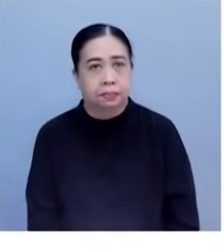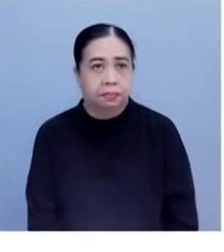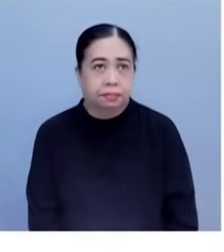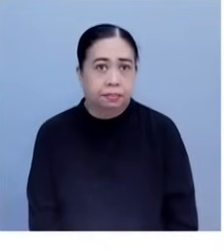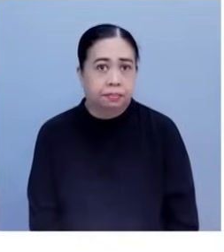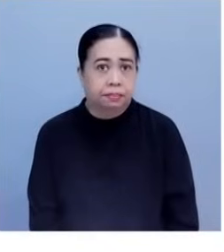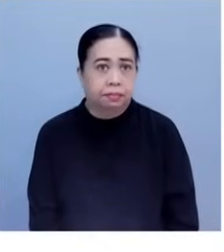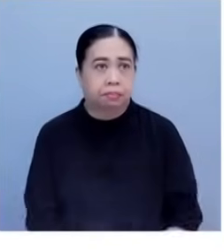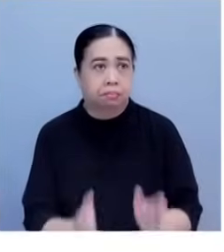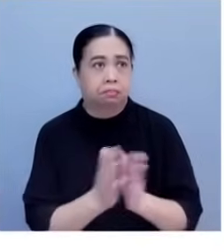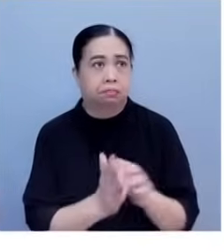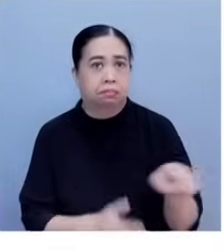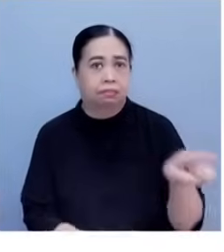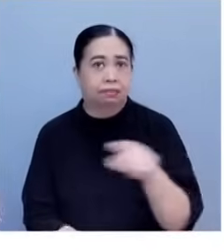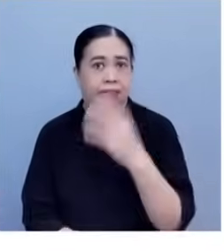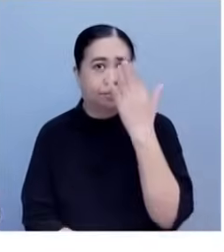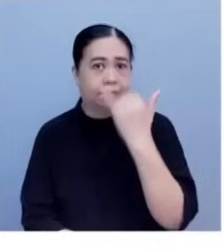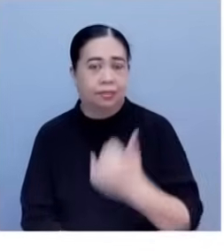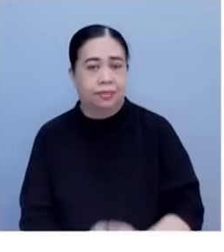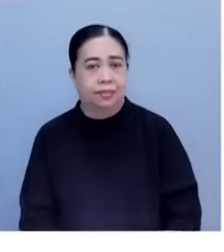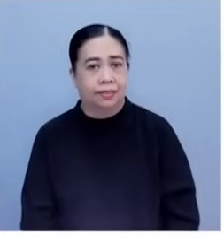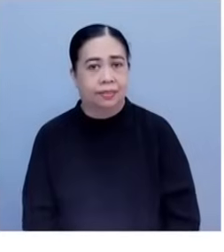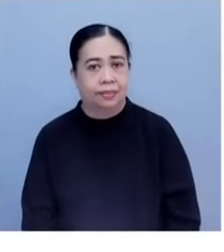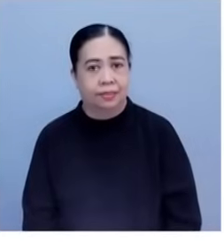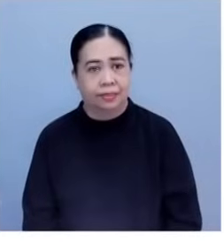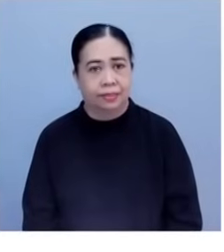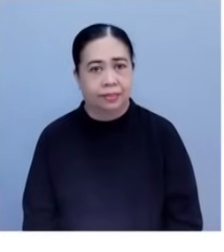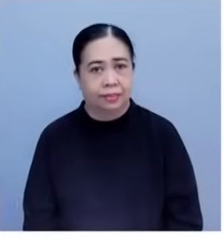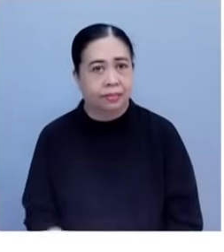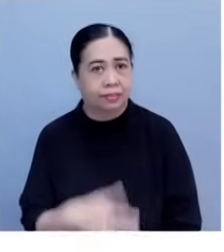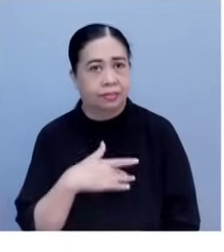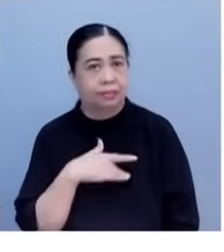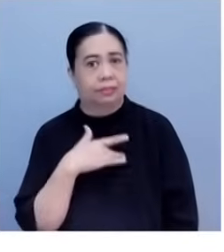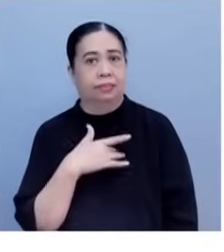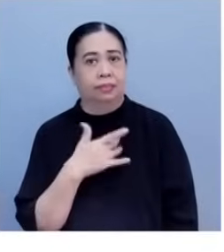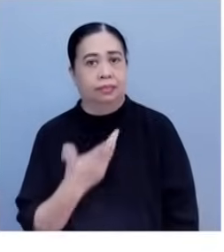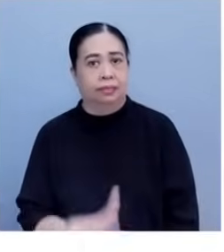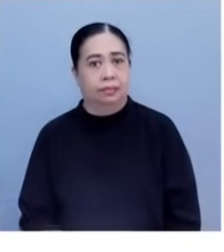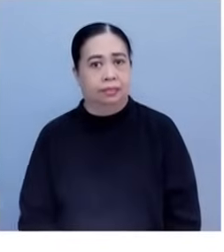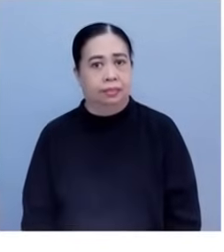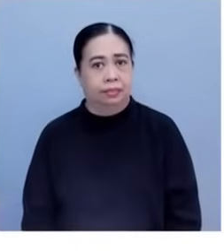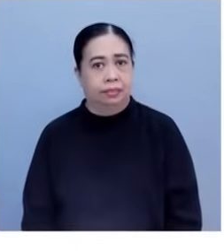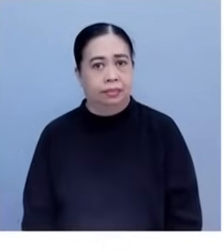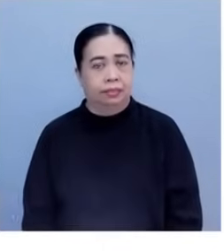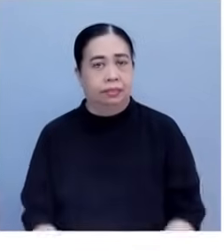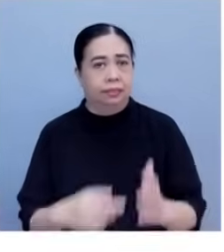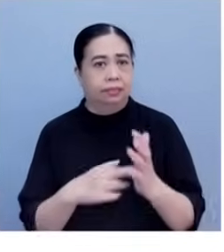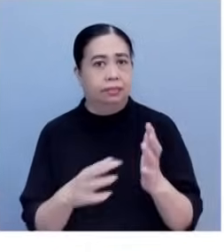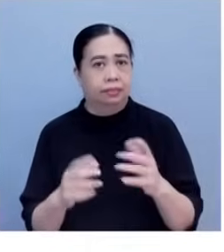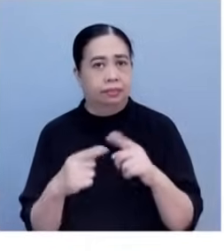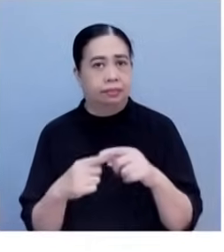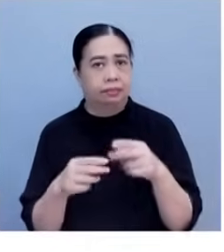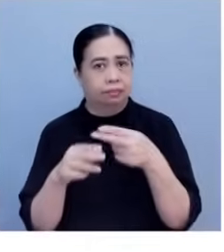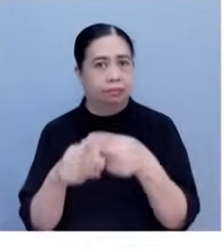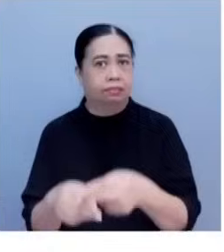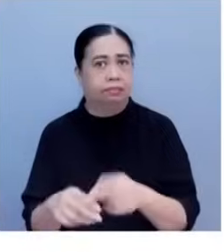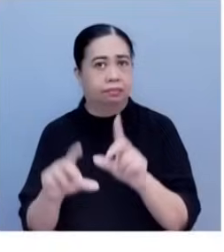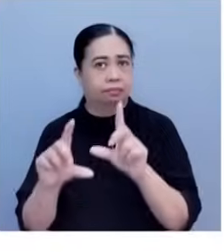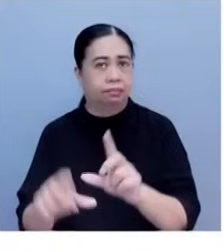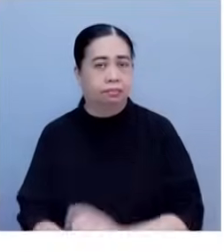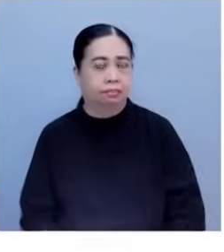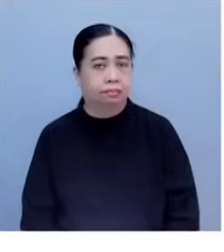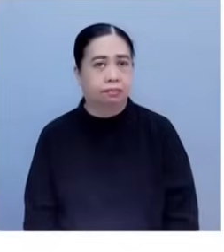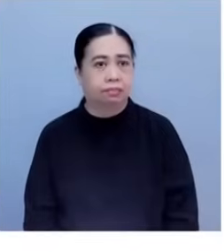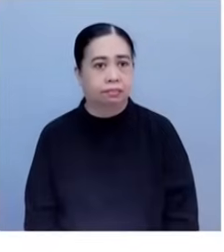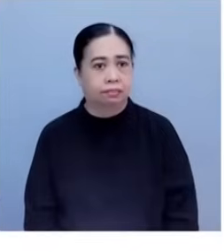We should ask them why. They feel that it was the representative being referred to.